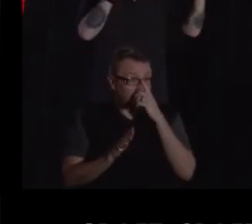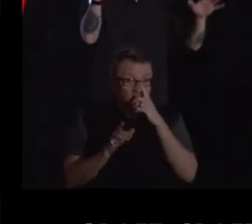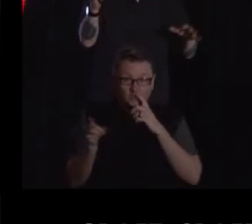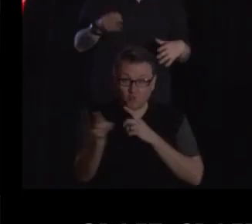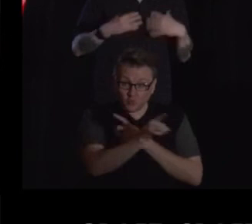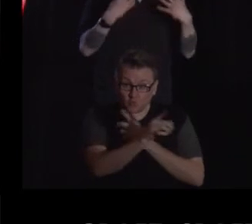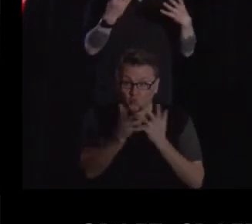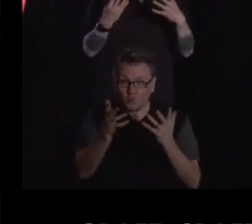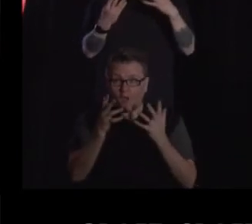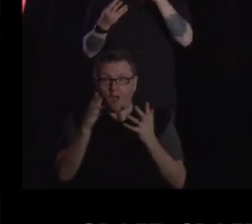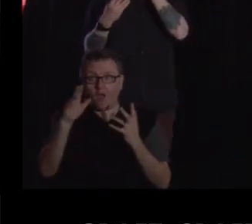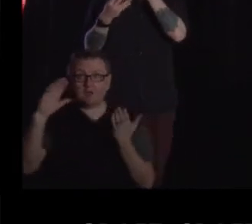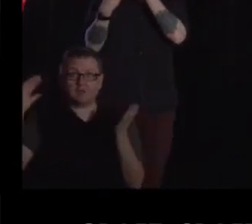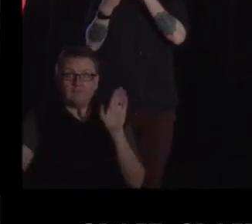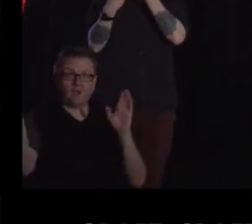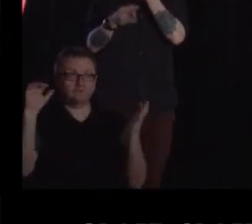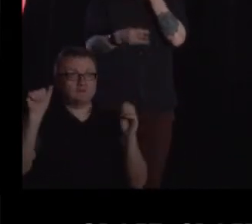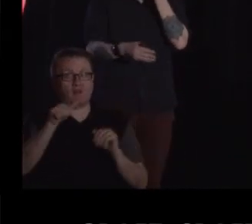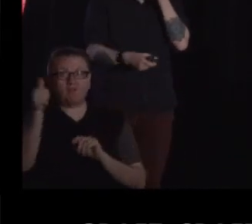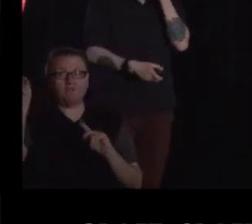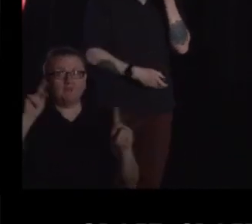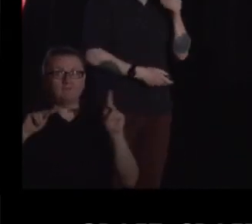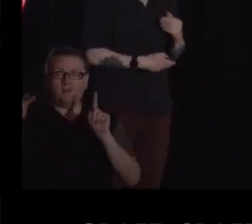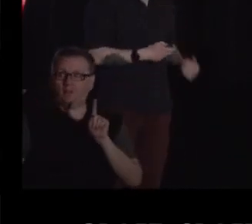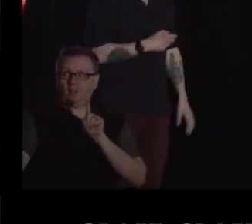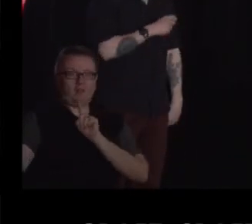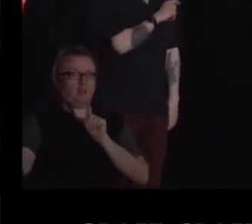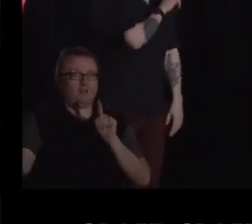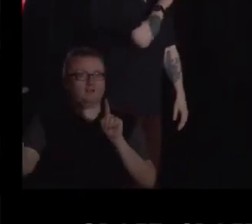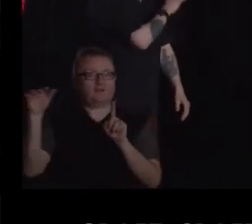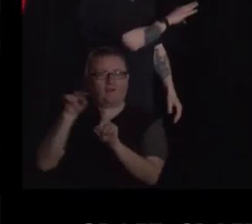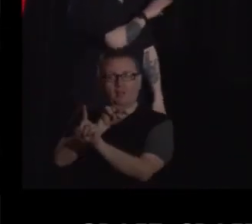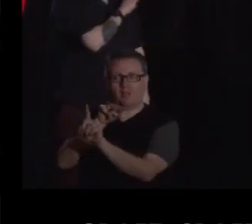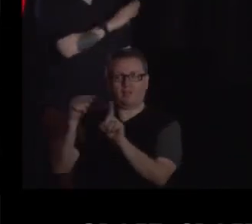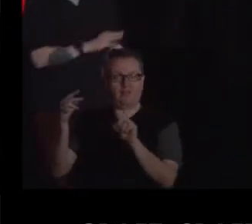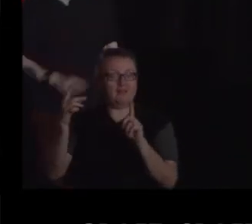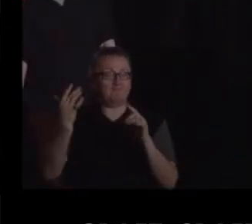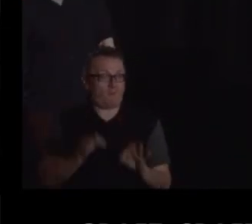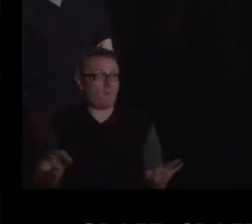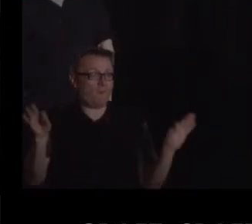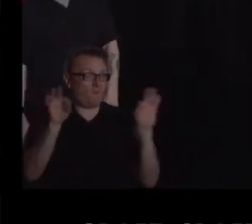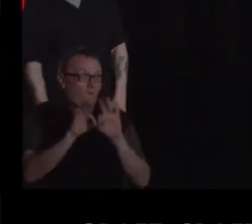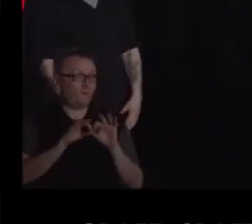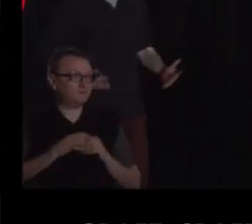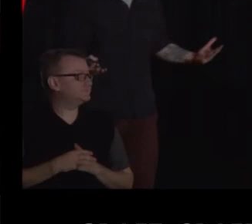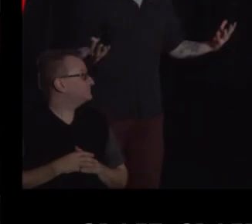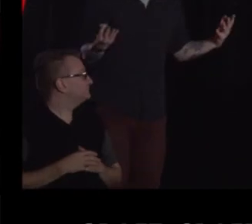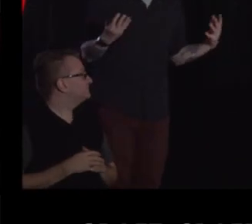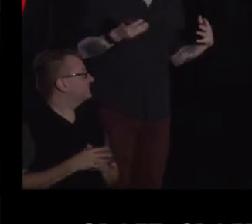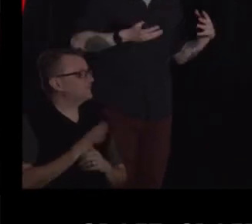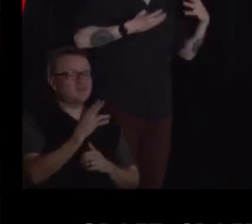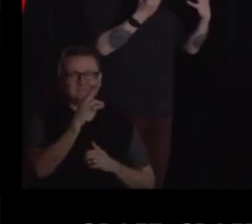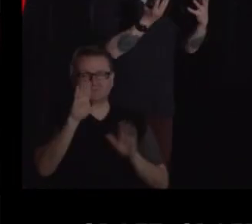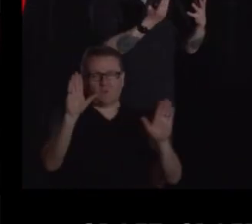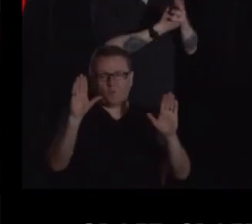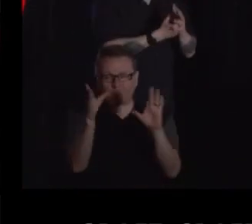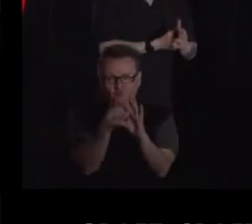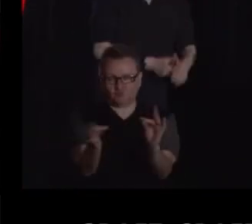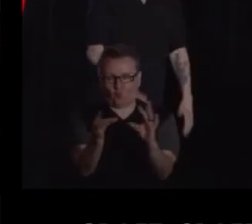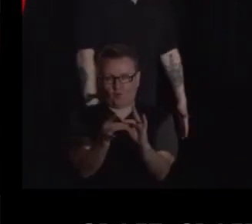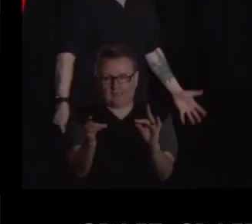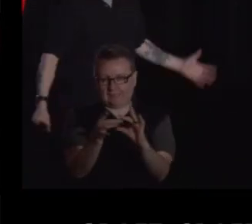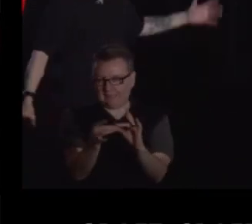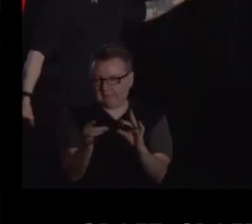being the person that you want to see in everyone else, having that positive, like, nice vibe. And there's this amazing, amazing fable, Aesop's